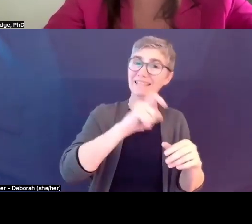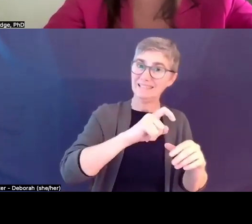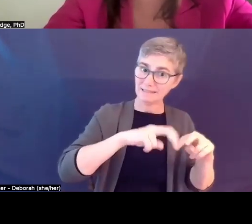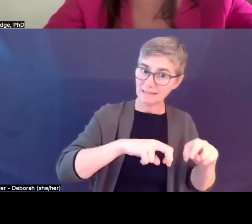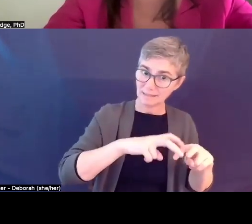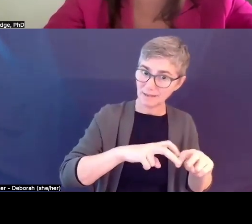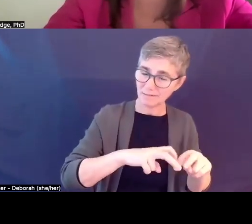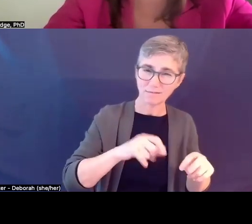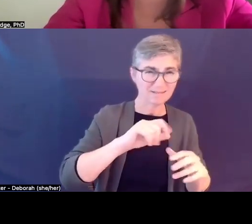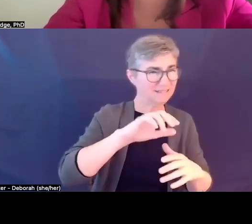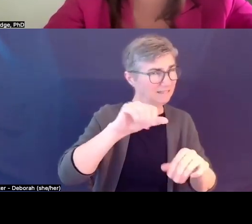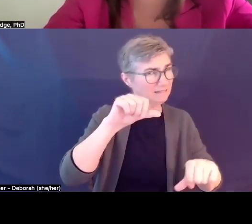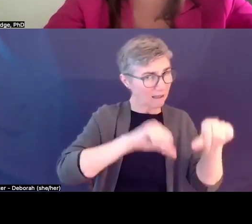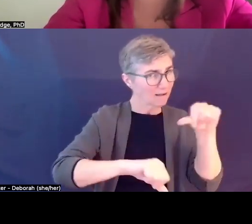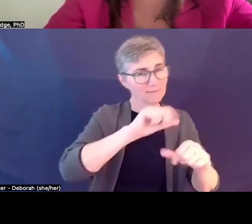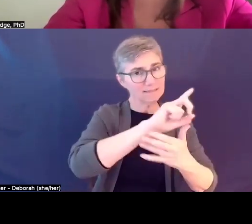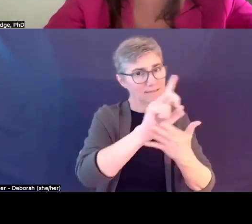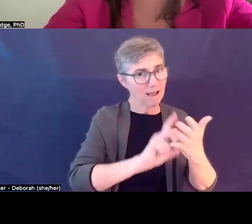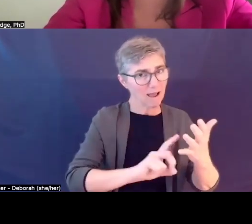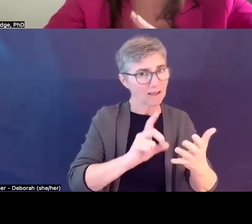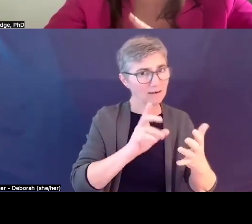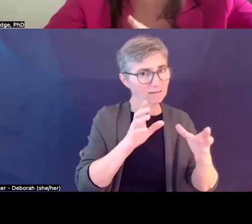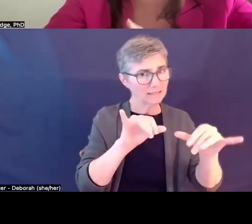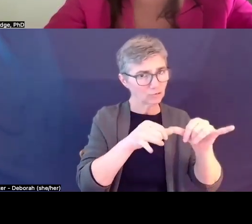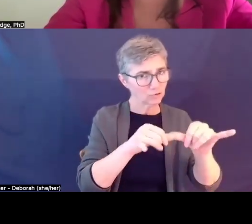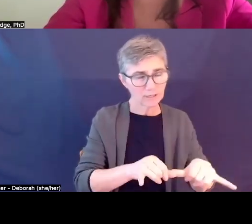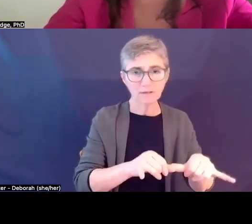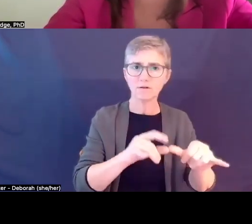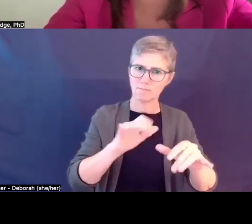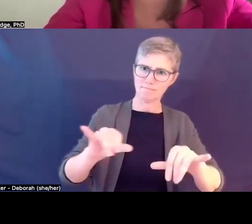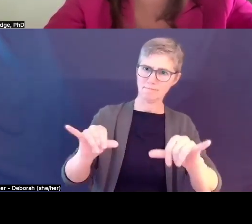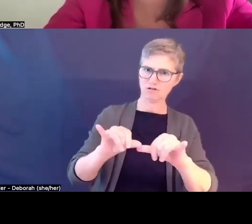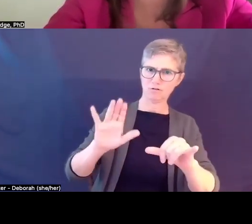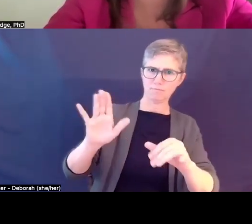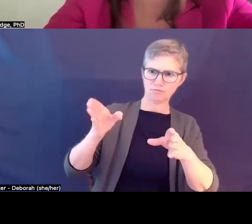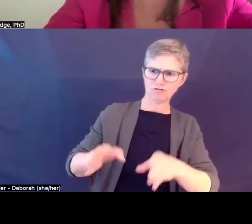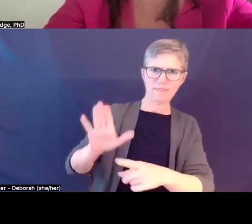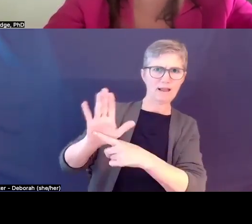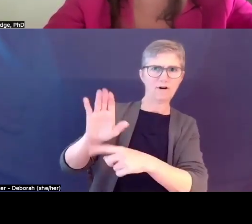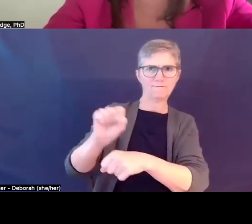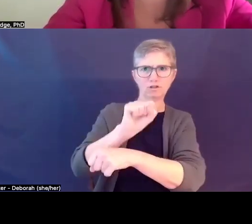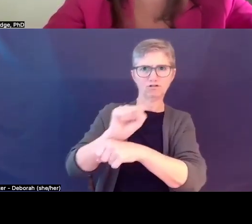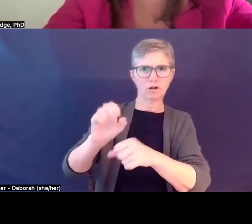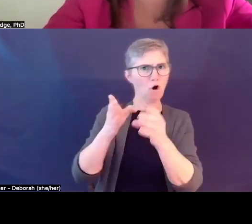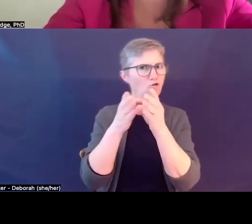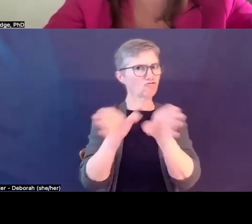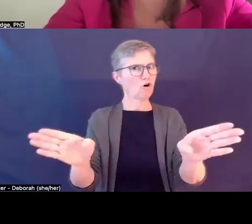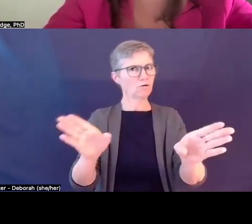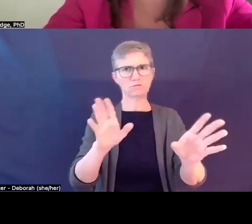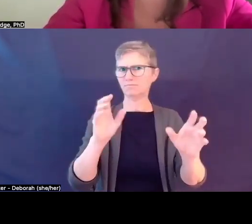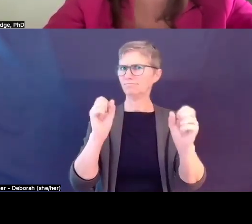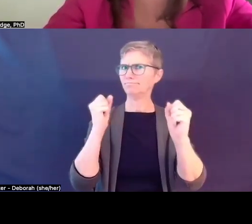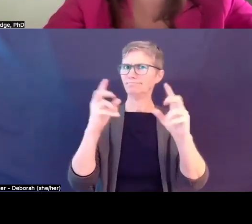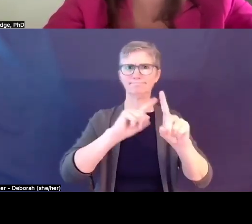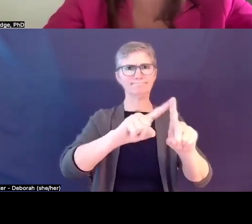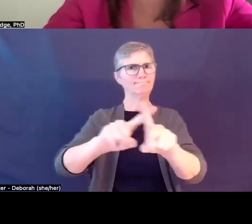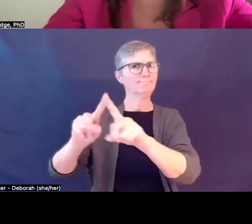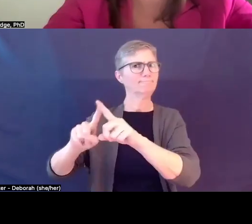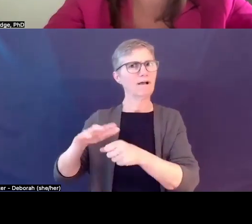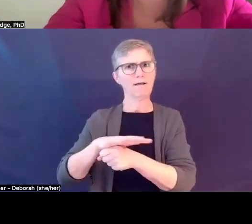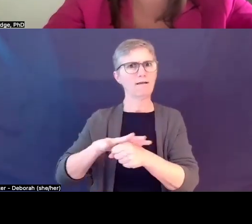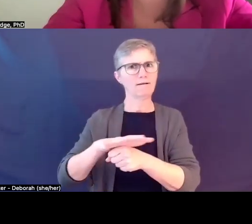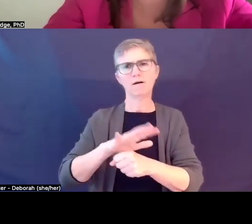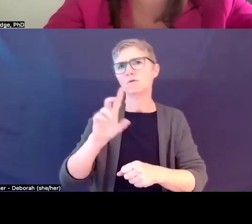scientifically designed instruments that measures one's functioning across a variety of life domains, all of which have been shown through research to increase